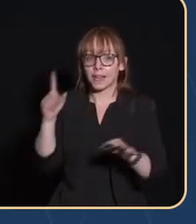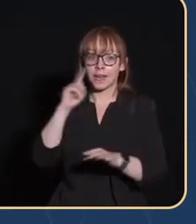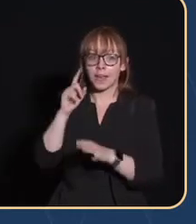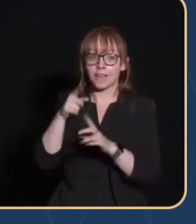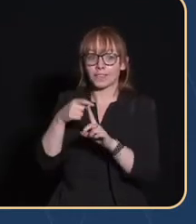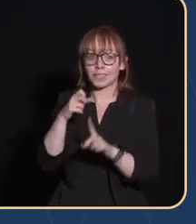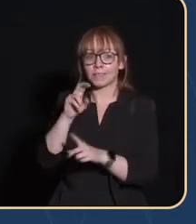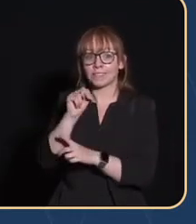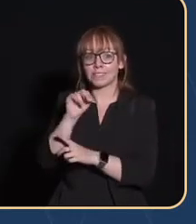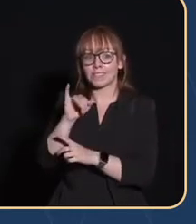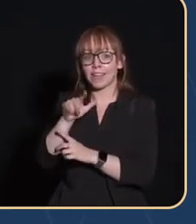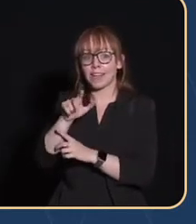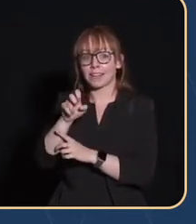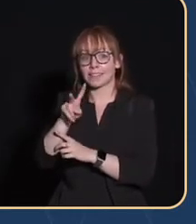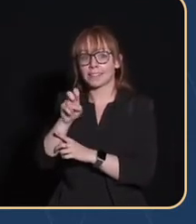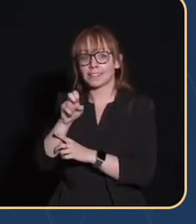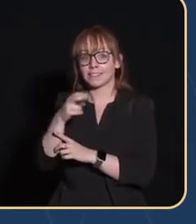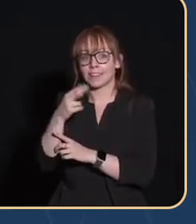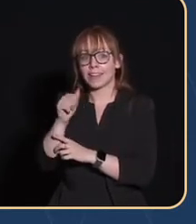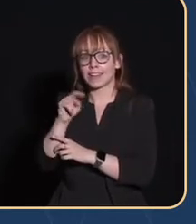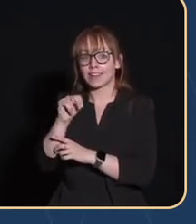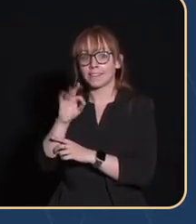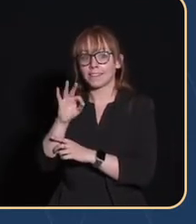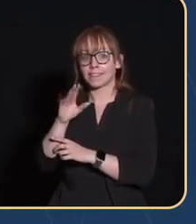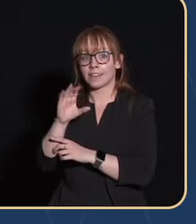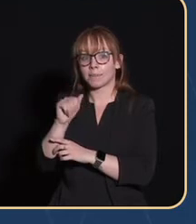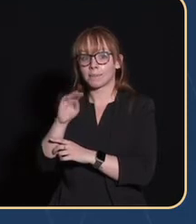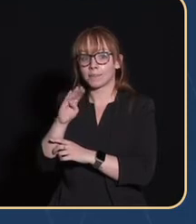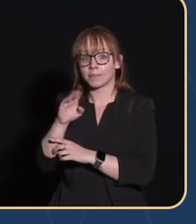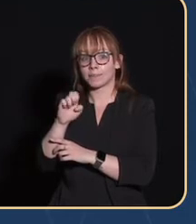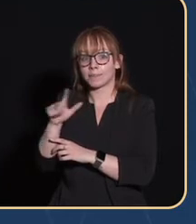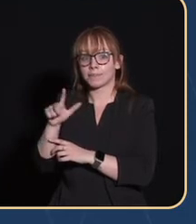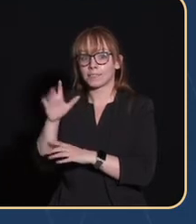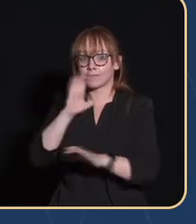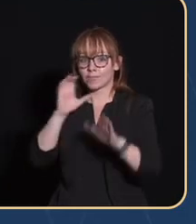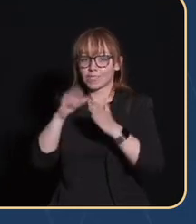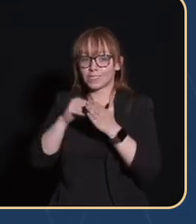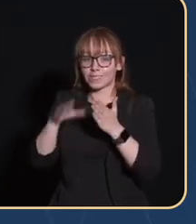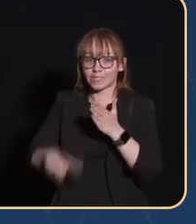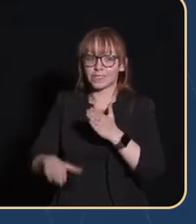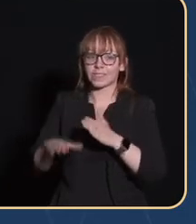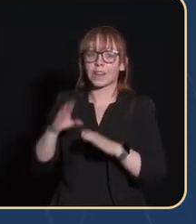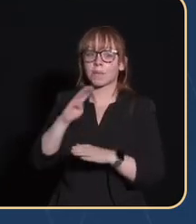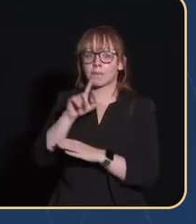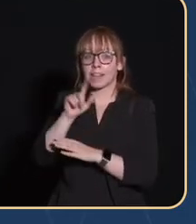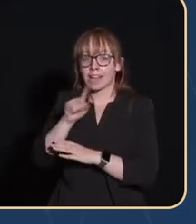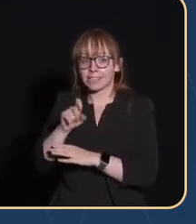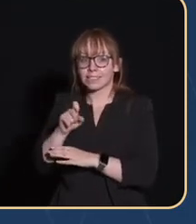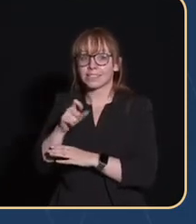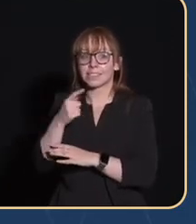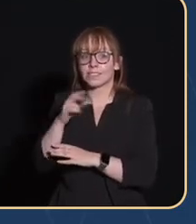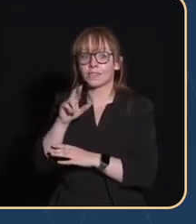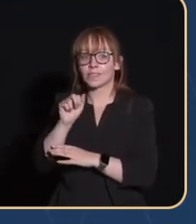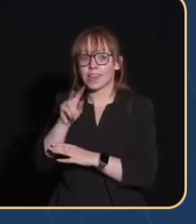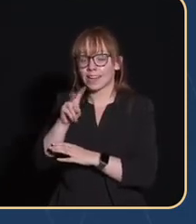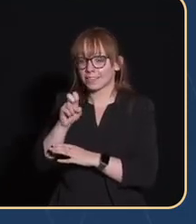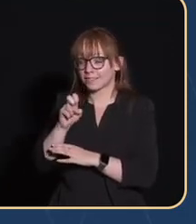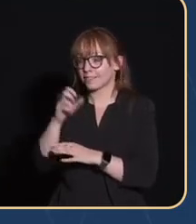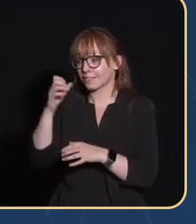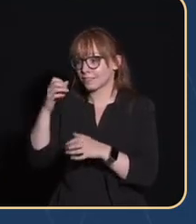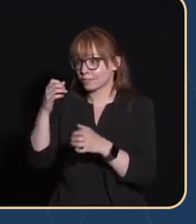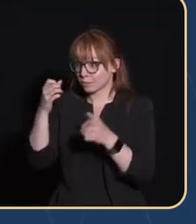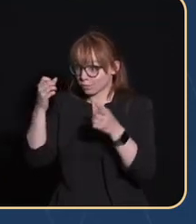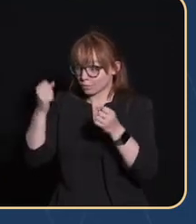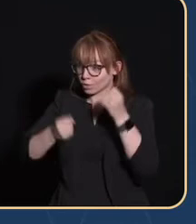a communications student, and Blaise Graves, a truck tech student. Both earned scholarships this school